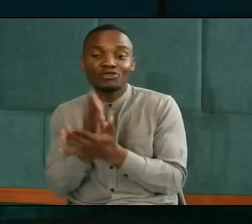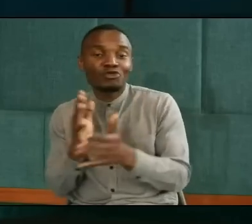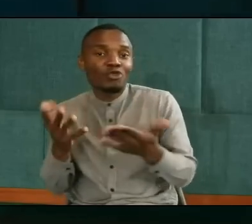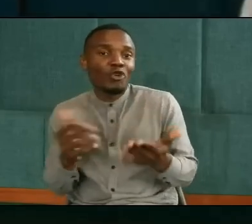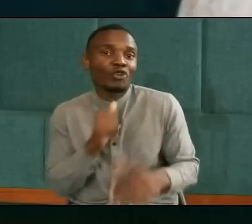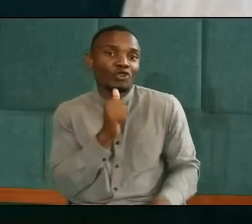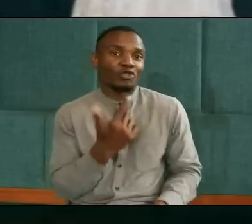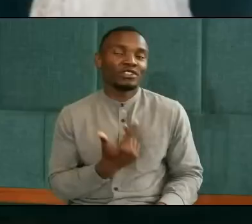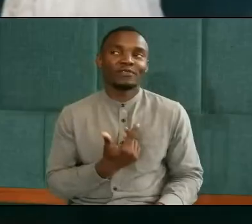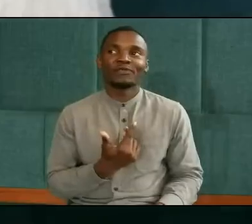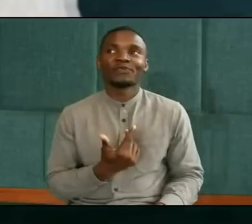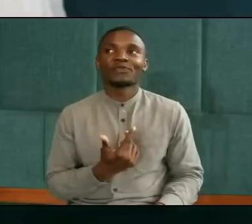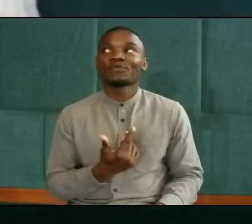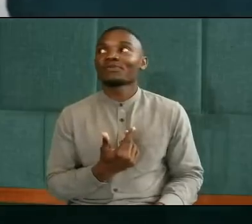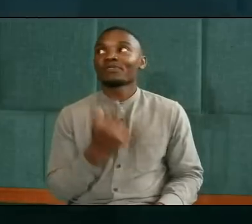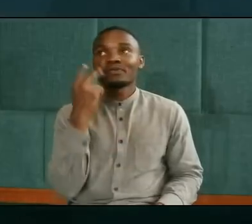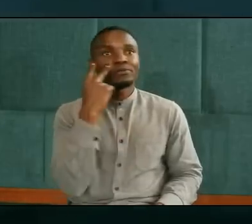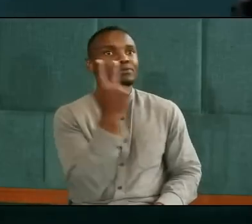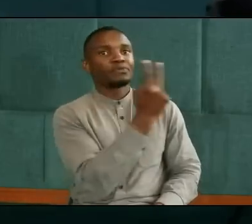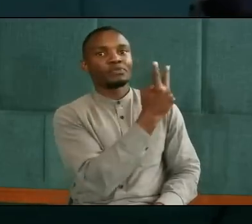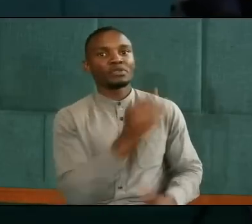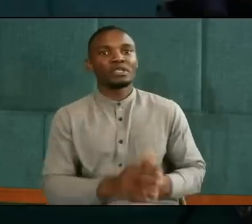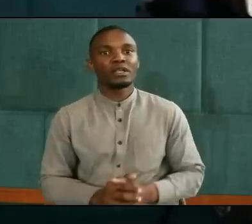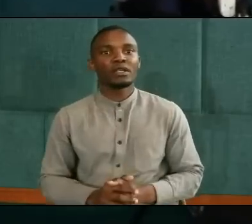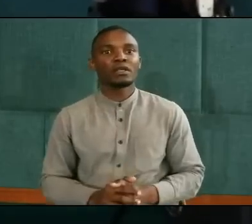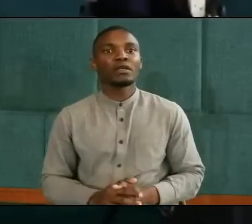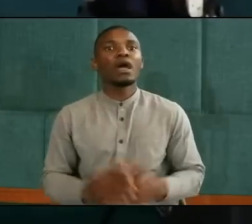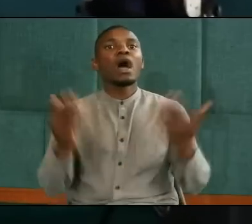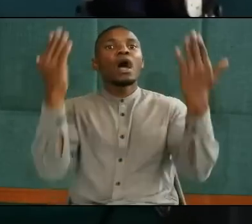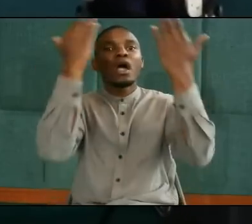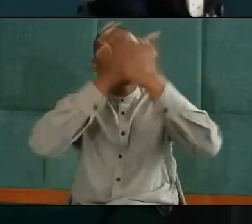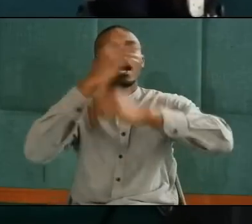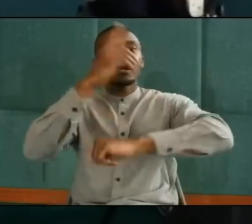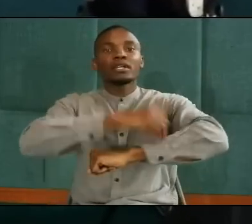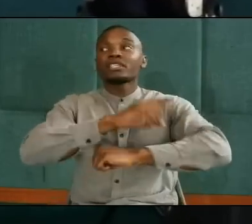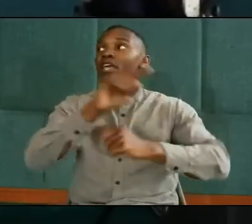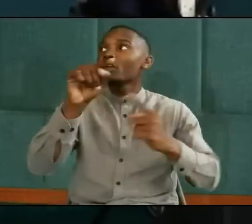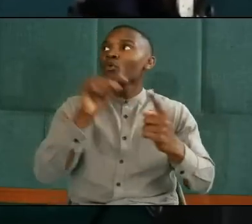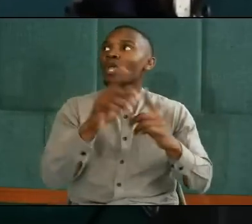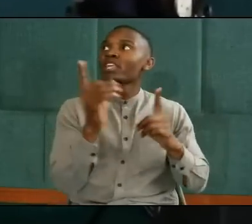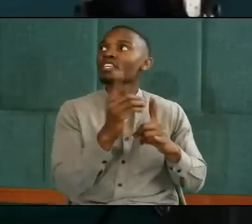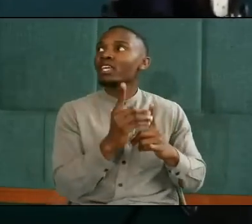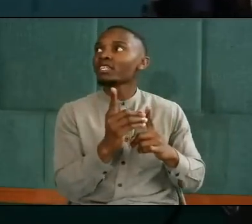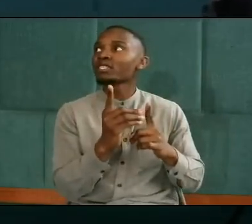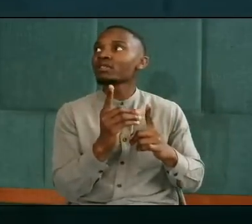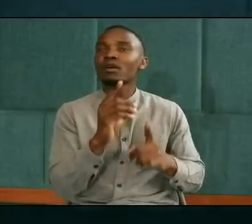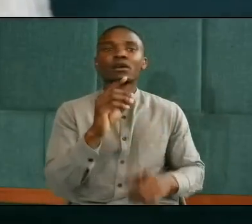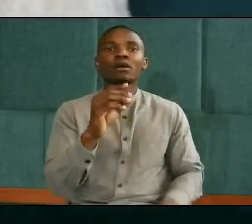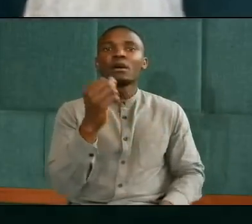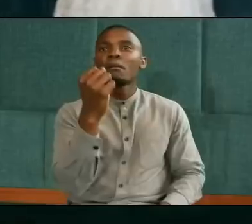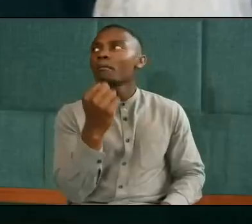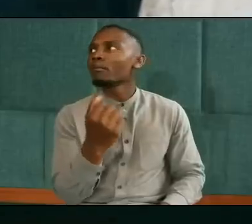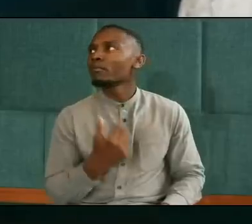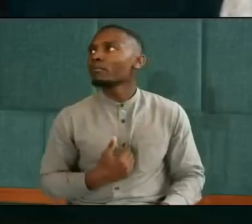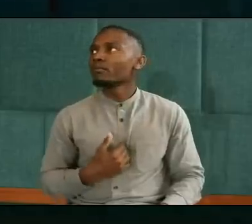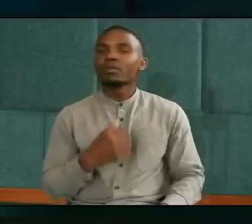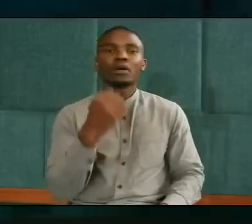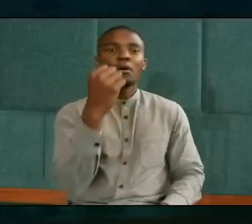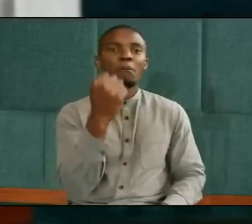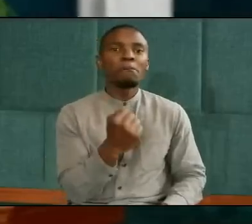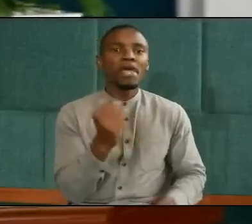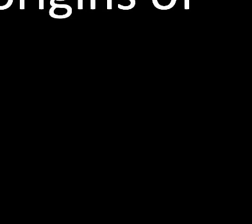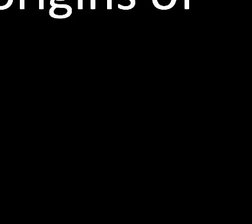Pastor, that's not what is true. Hey, dark day, May 19, 1780. Ah, this is from the